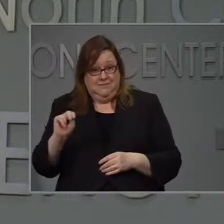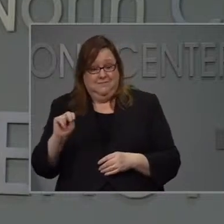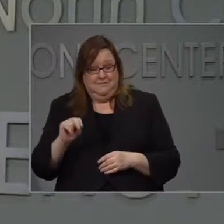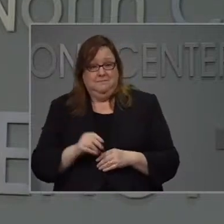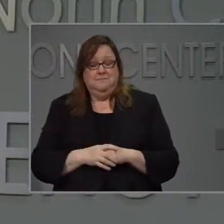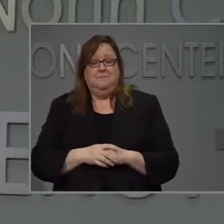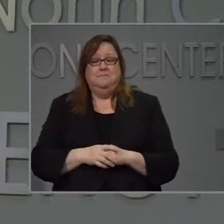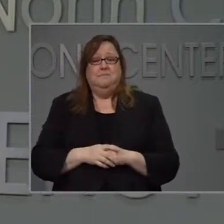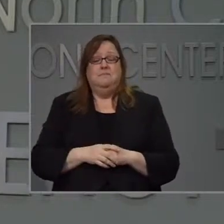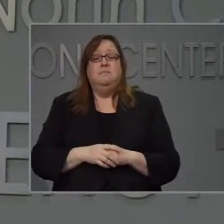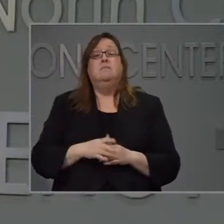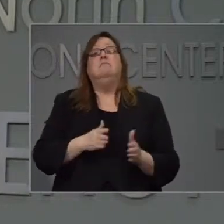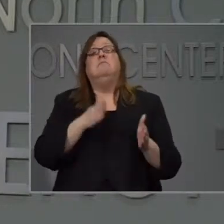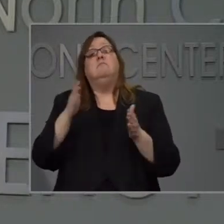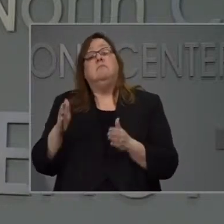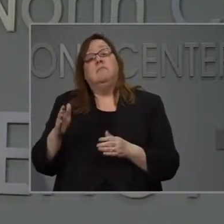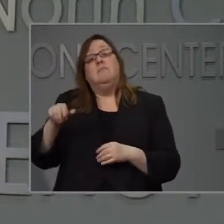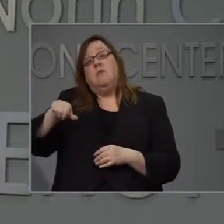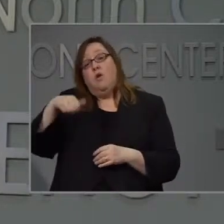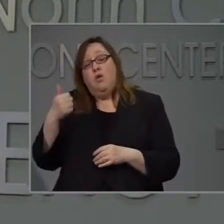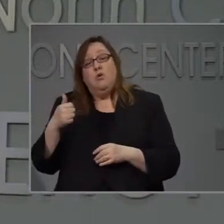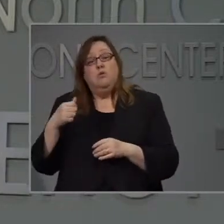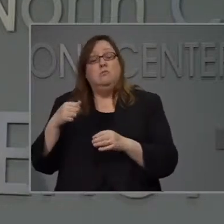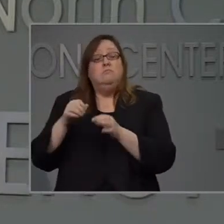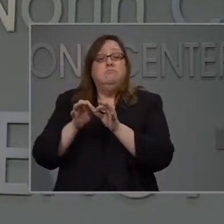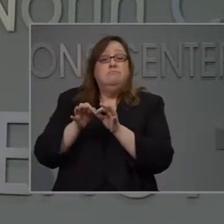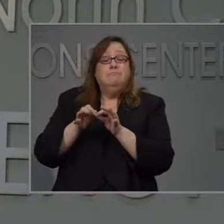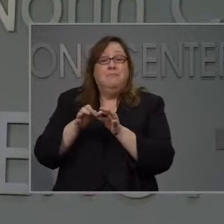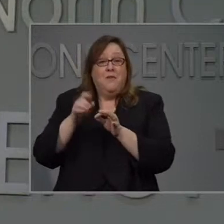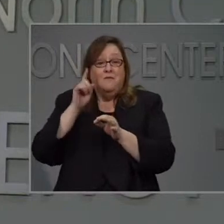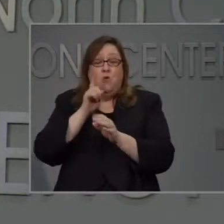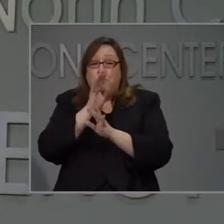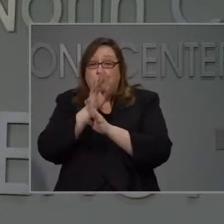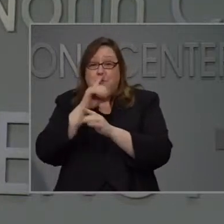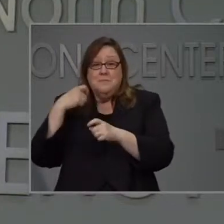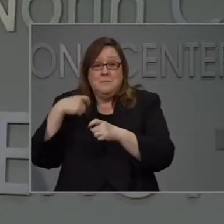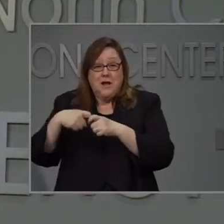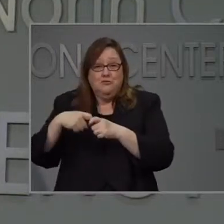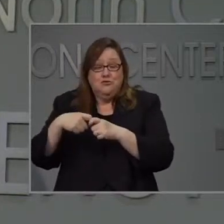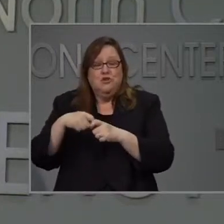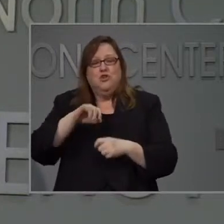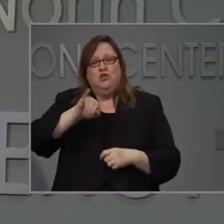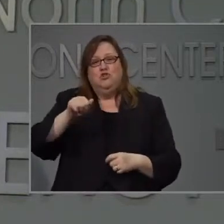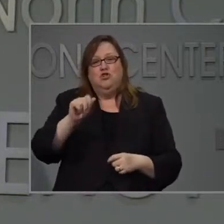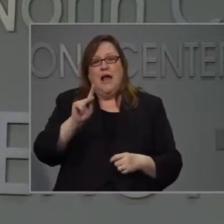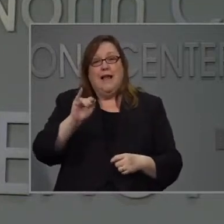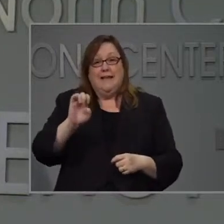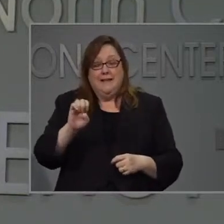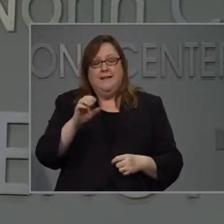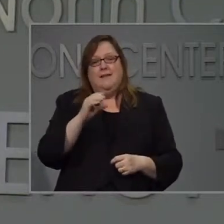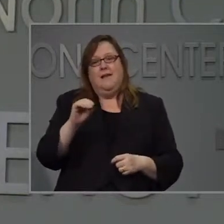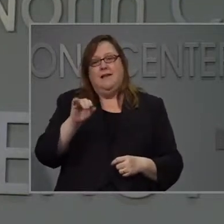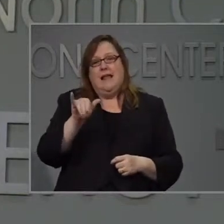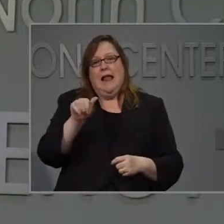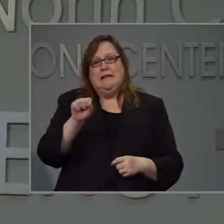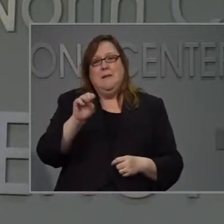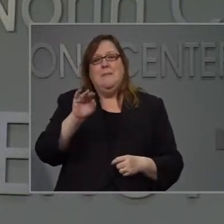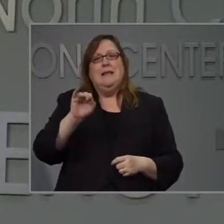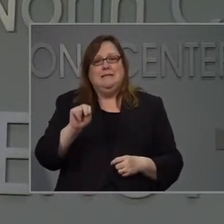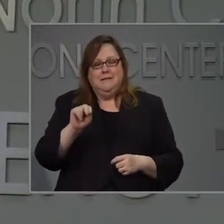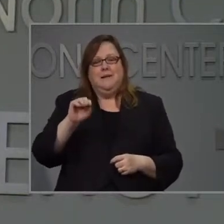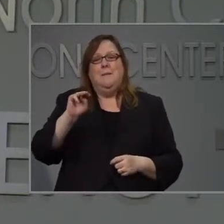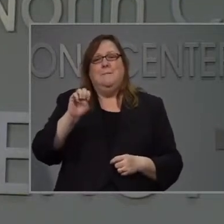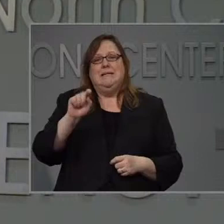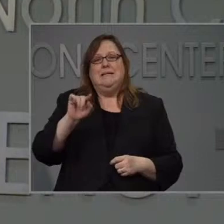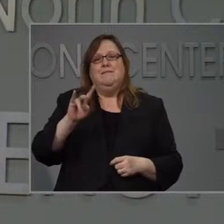Tipton. And behind the scenes, Jackie and Jasmine Mativier are our Spanish language interpreters. Now